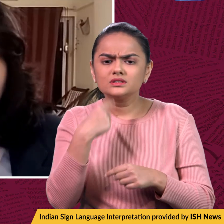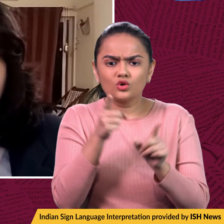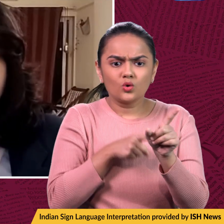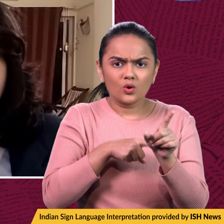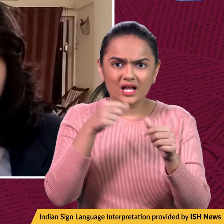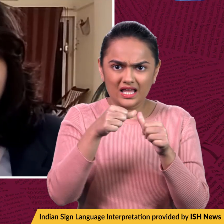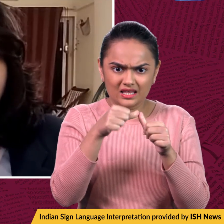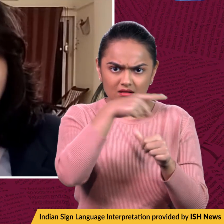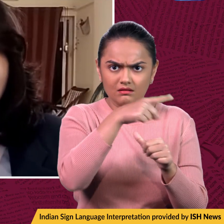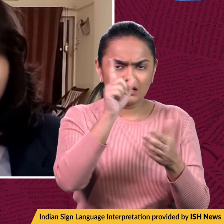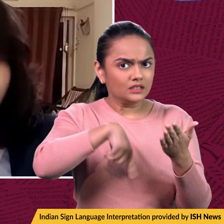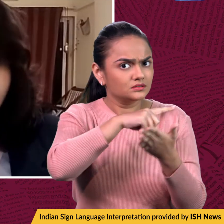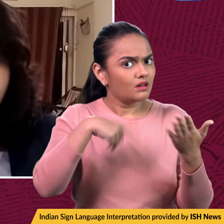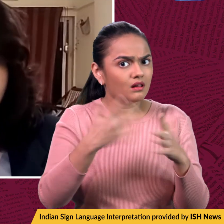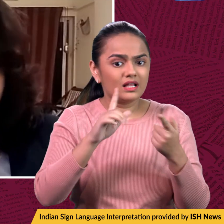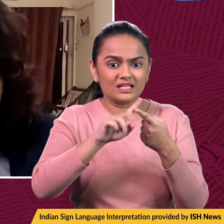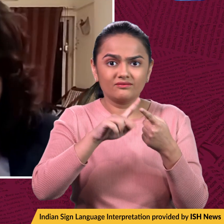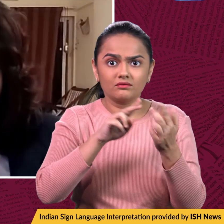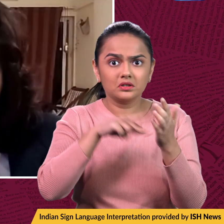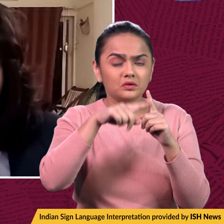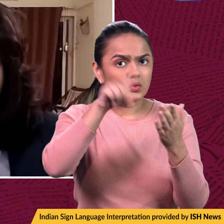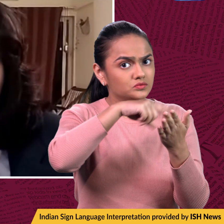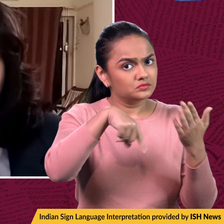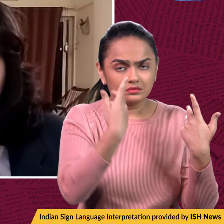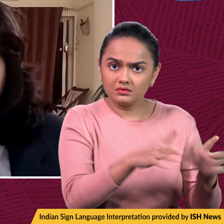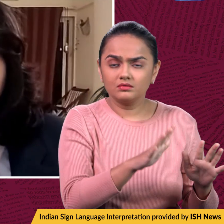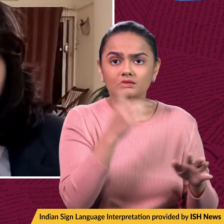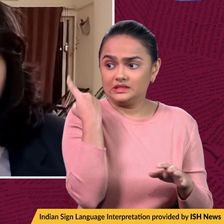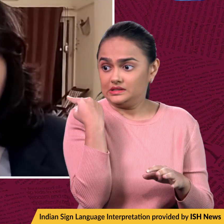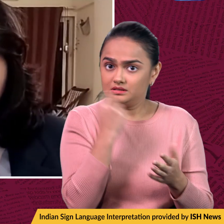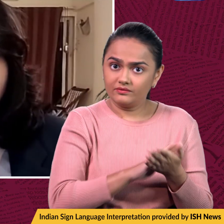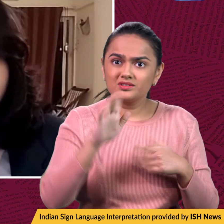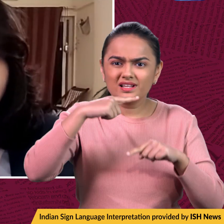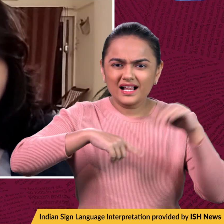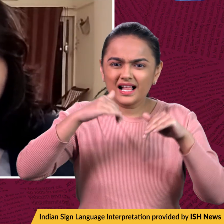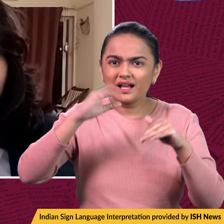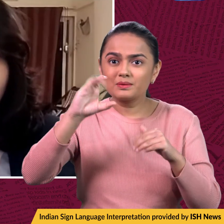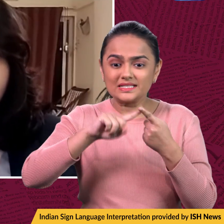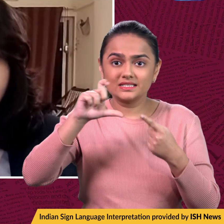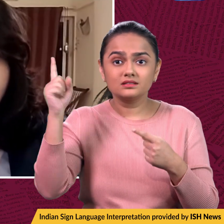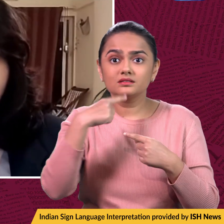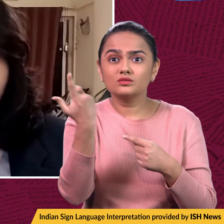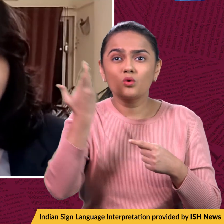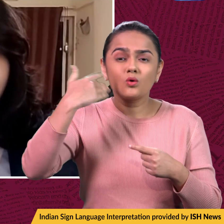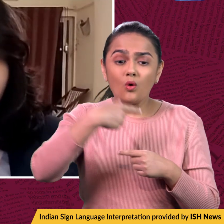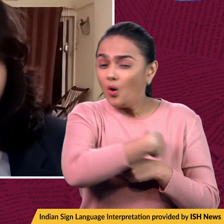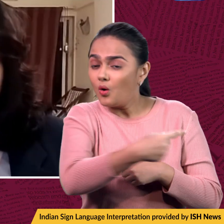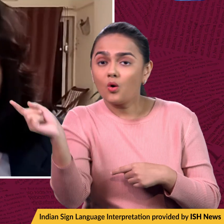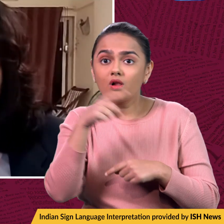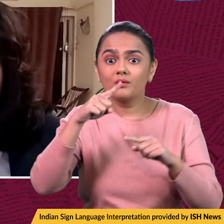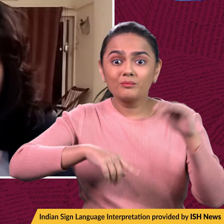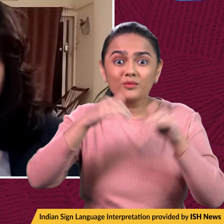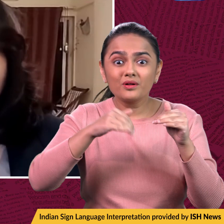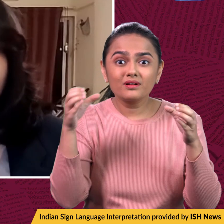has also cancelled his event in Noida yesterday. Election Commission, if you remember, had earlier said that all political parties are